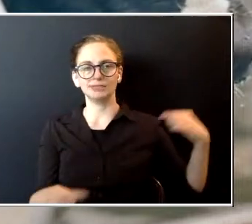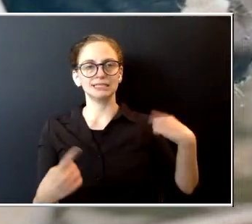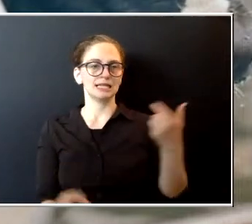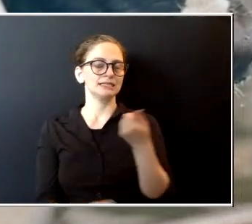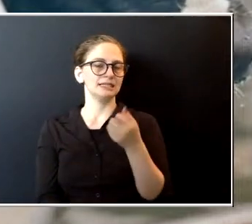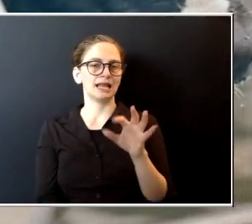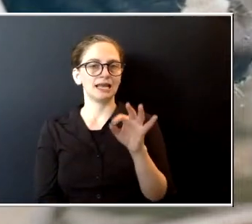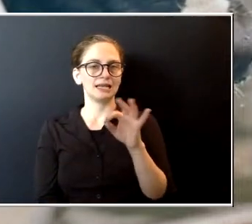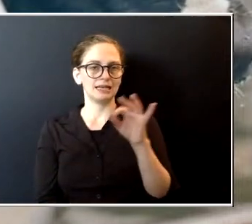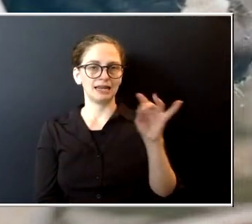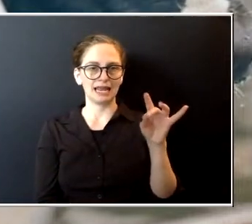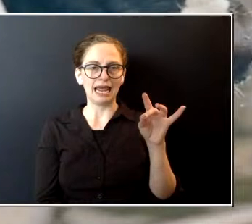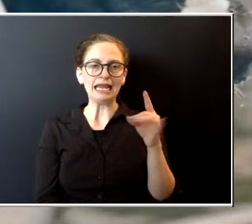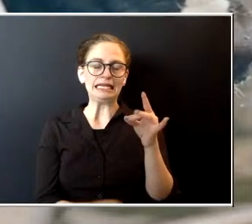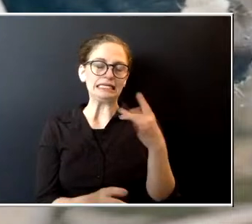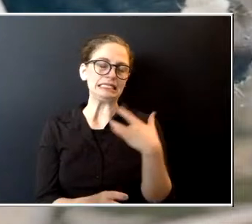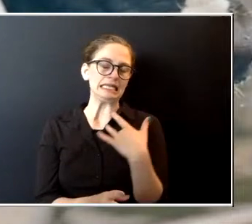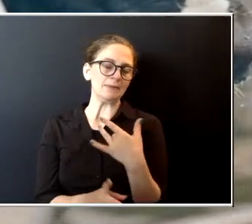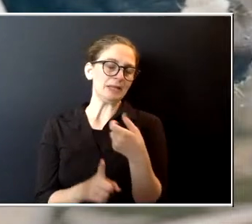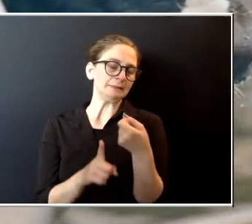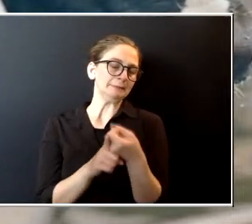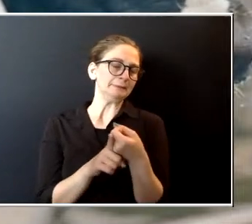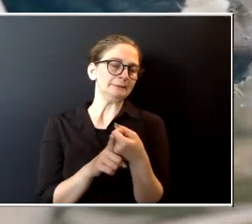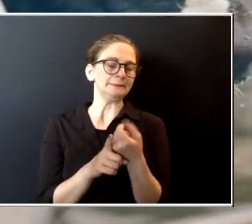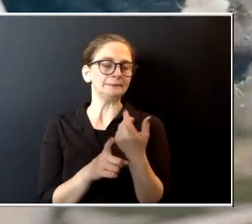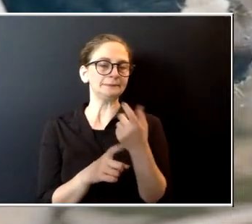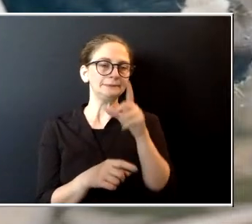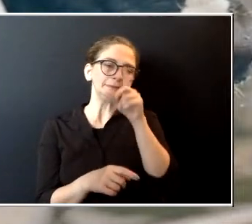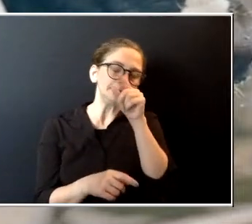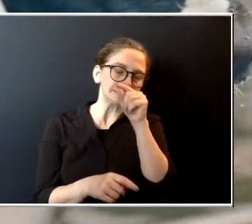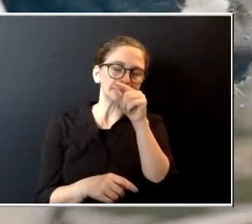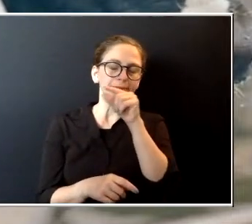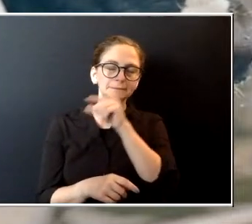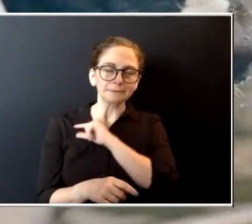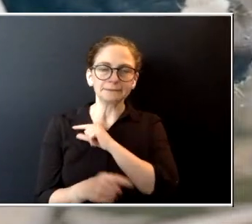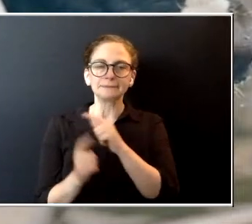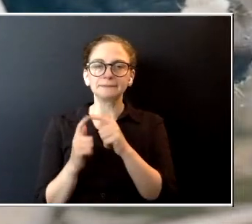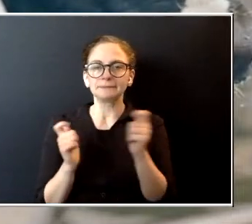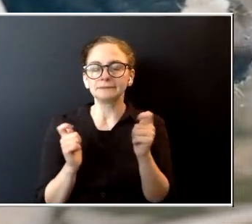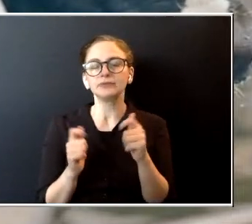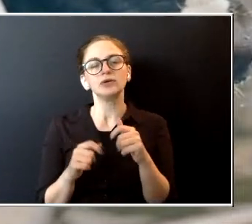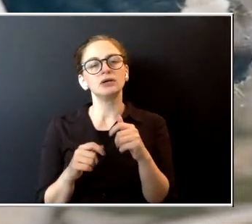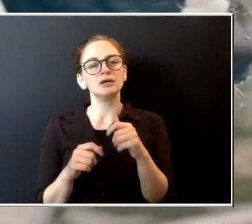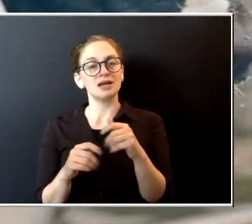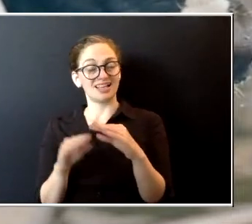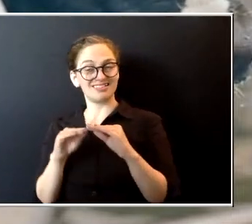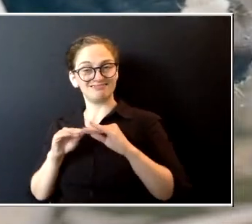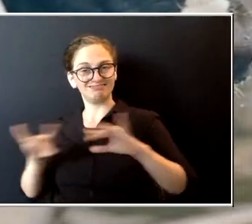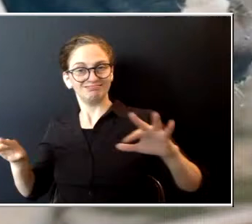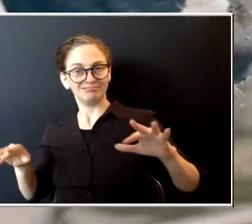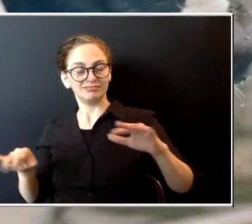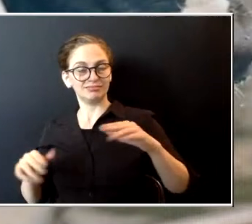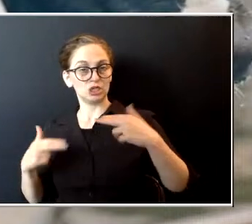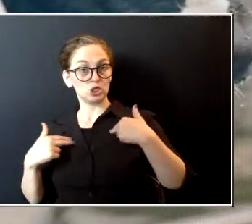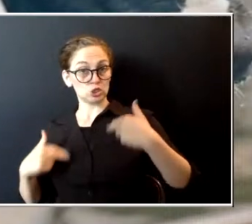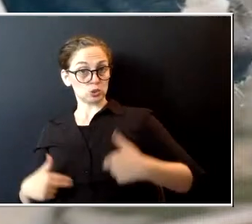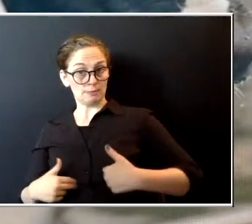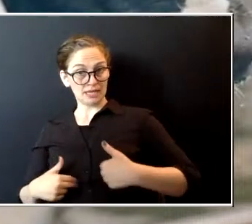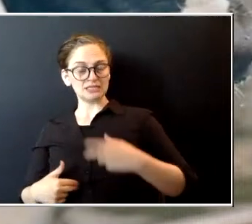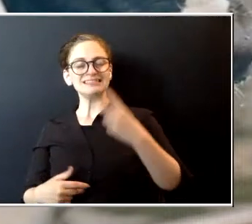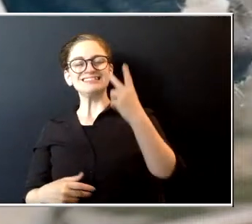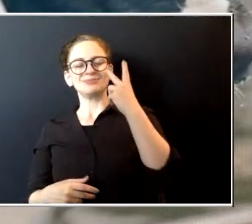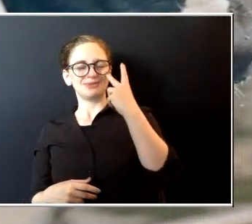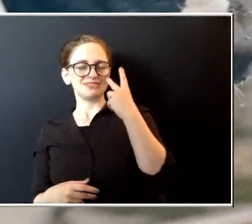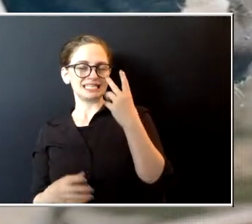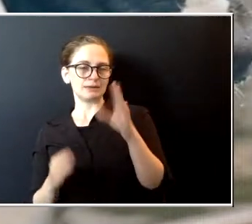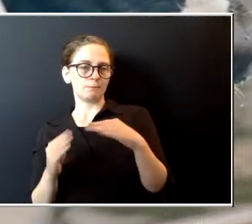poultry, other avian species, and then infecting humans. We have seen larger outbreaks within the past 20 years.